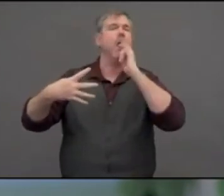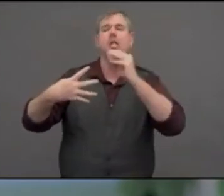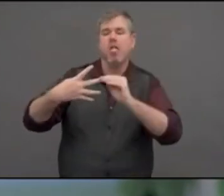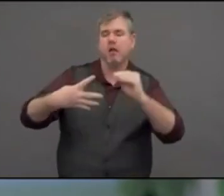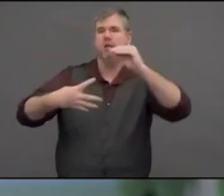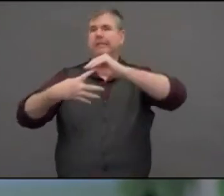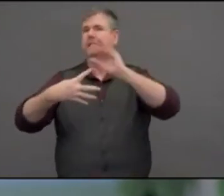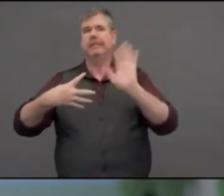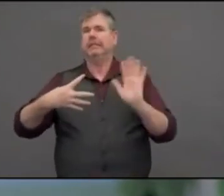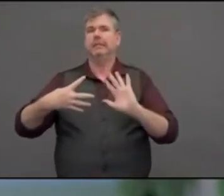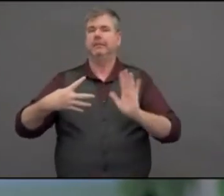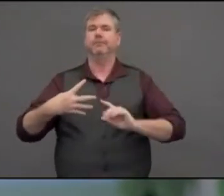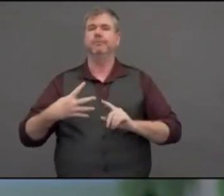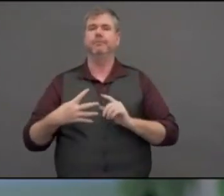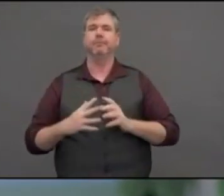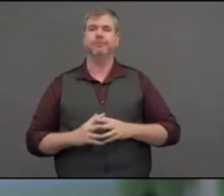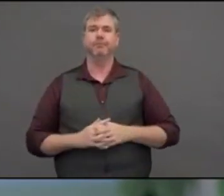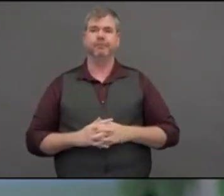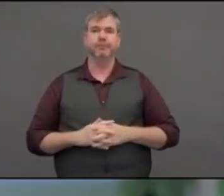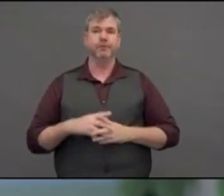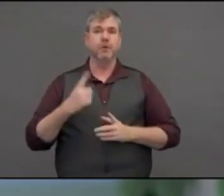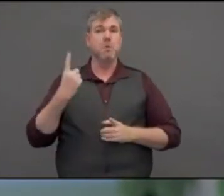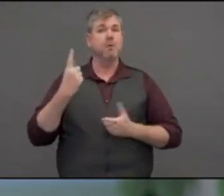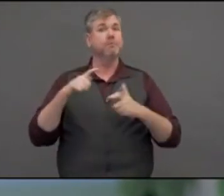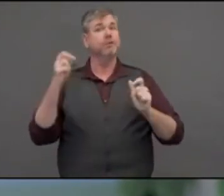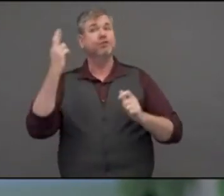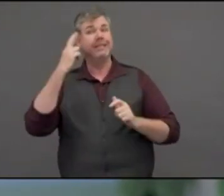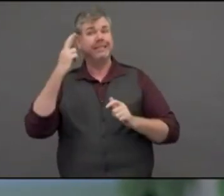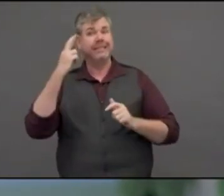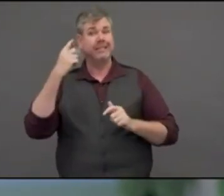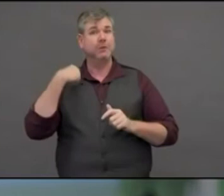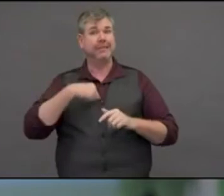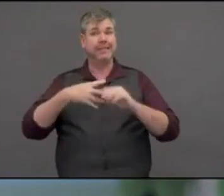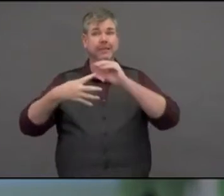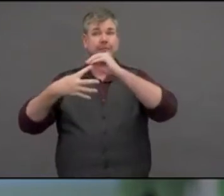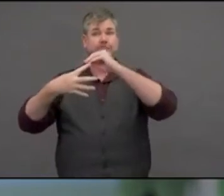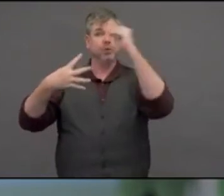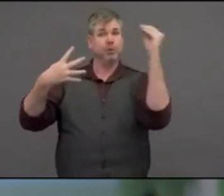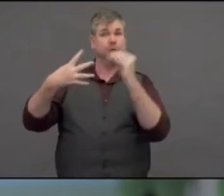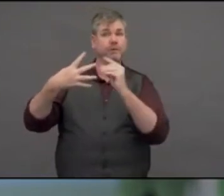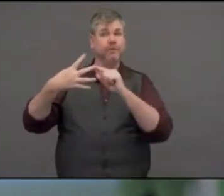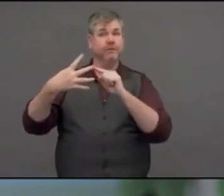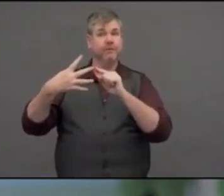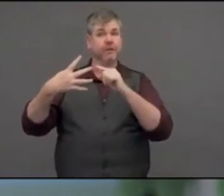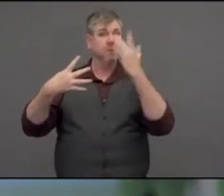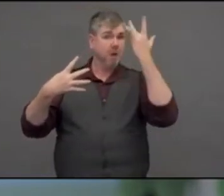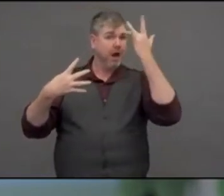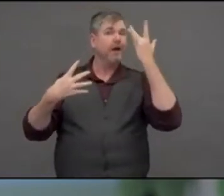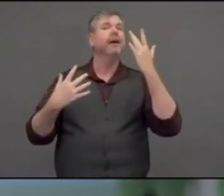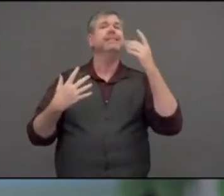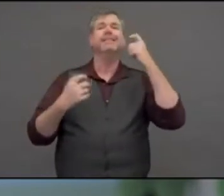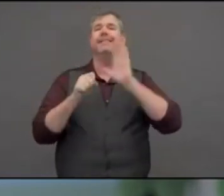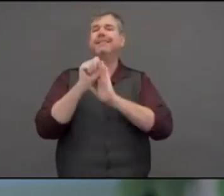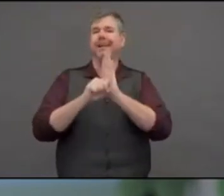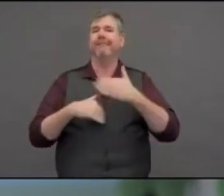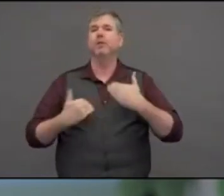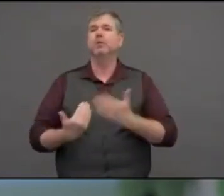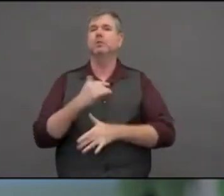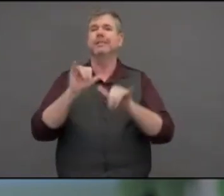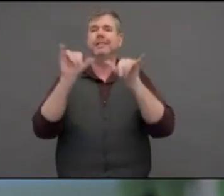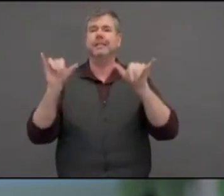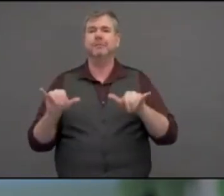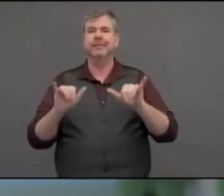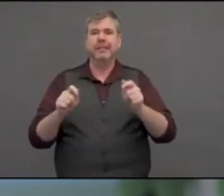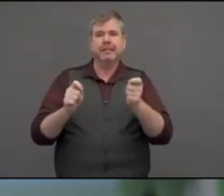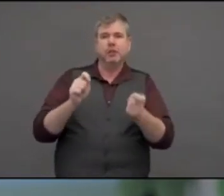we entered the red tier is because the state, through this new system, gives an adjustment based on the volume of